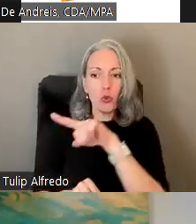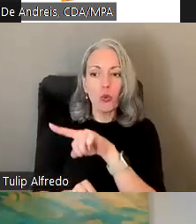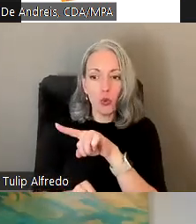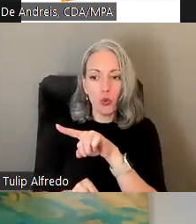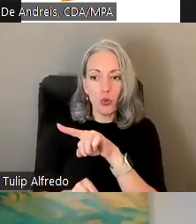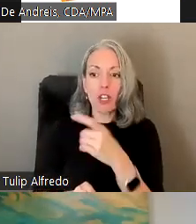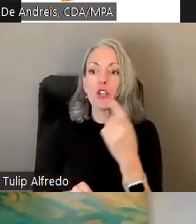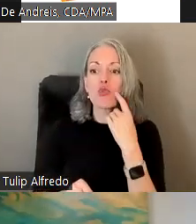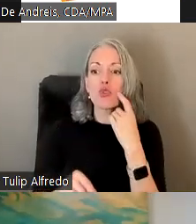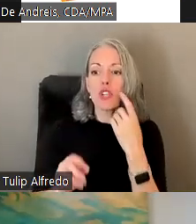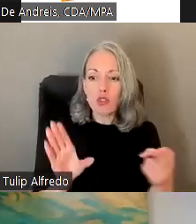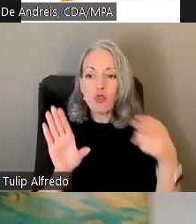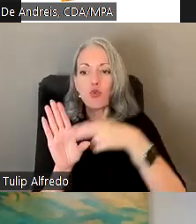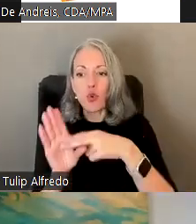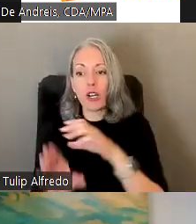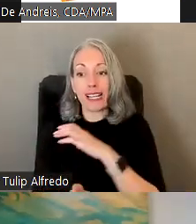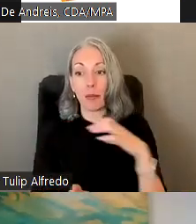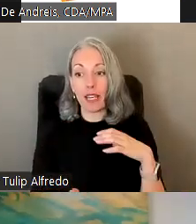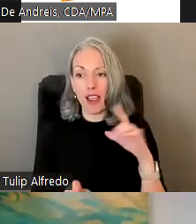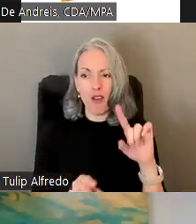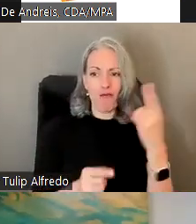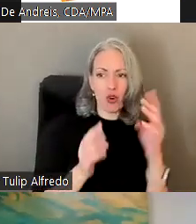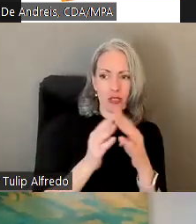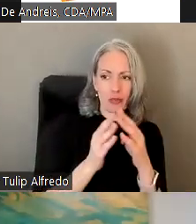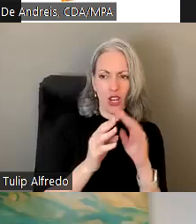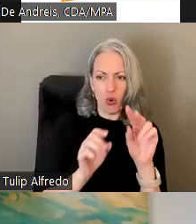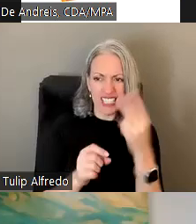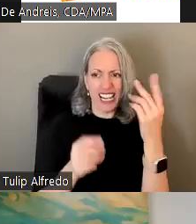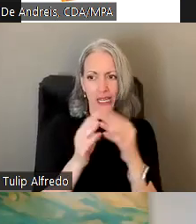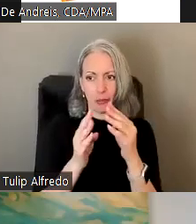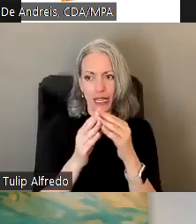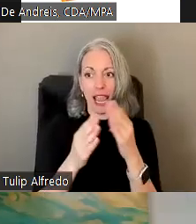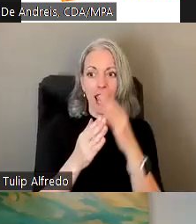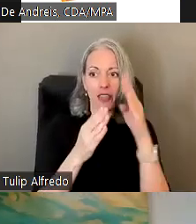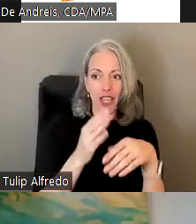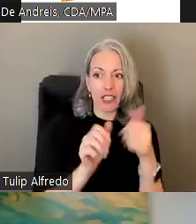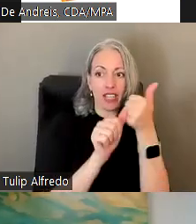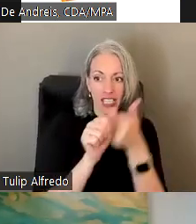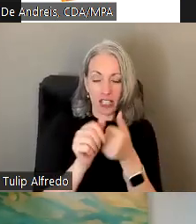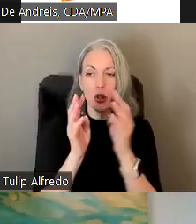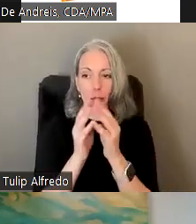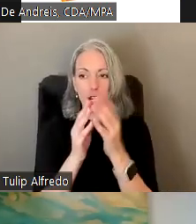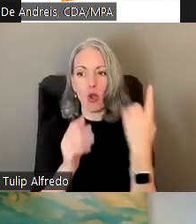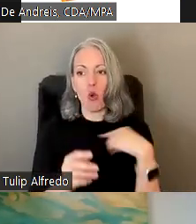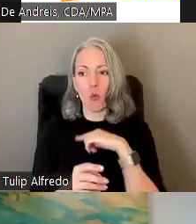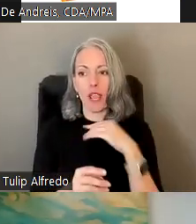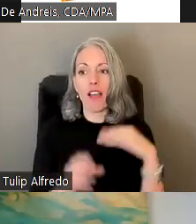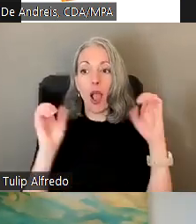just joined the committee at this meeting or the one before, at the end of each meeting, we have the opportunity to